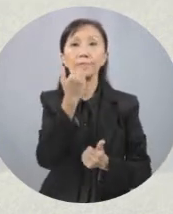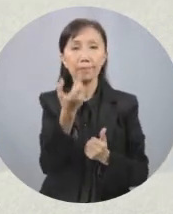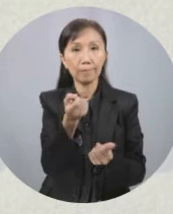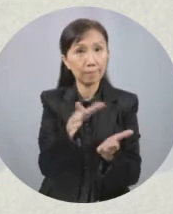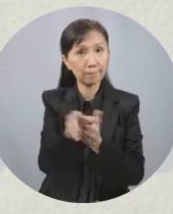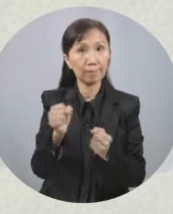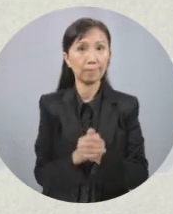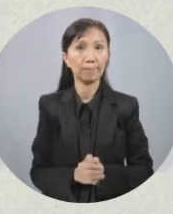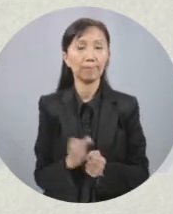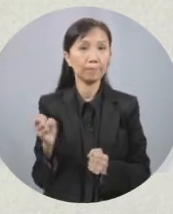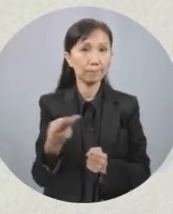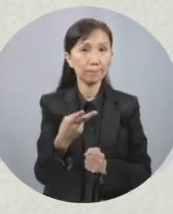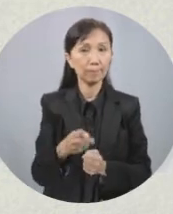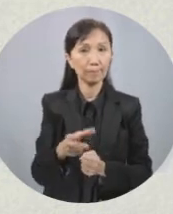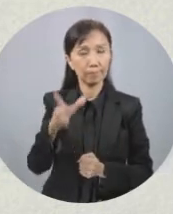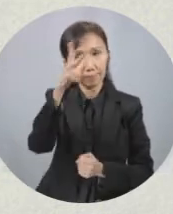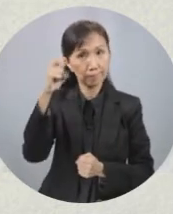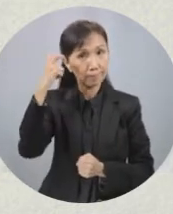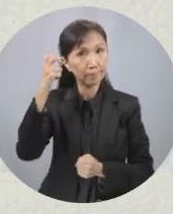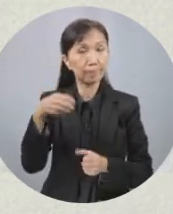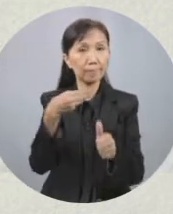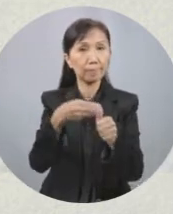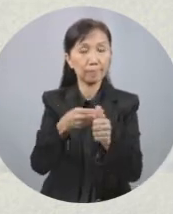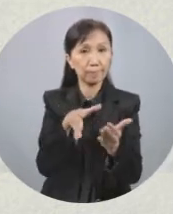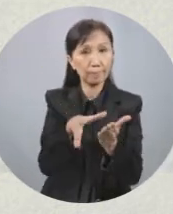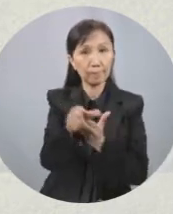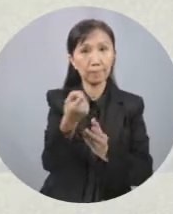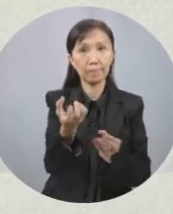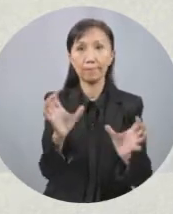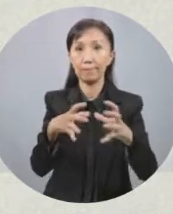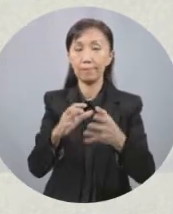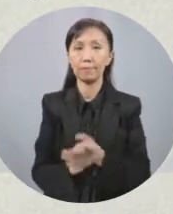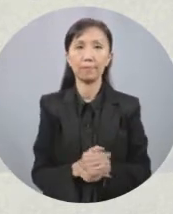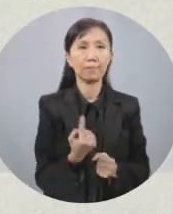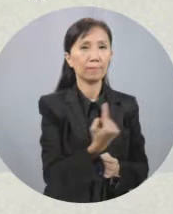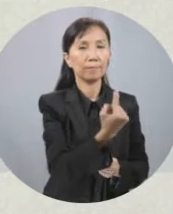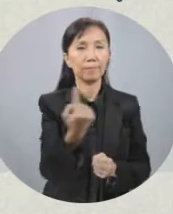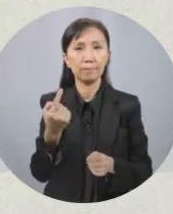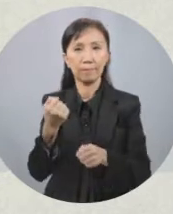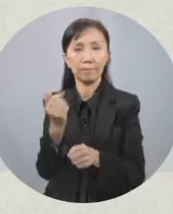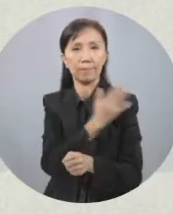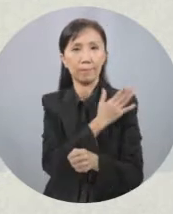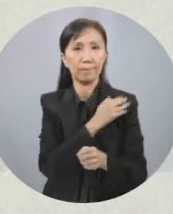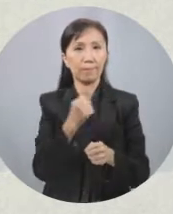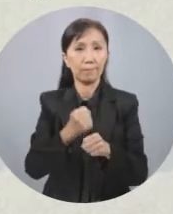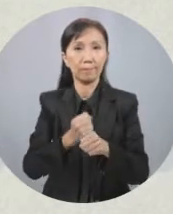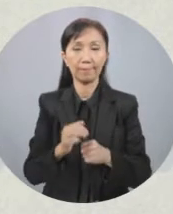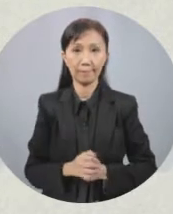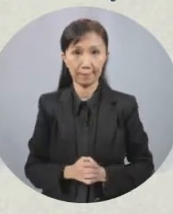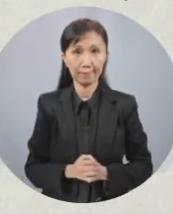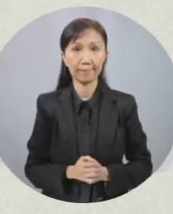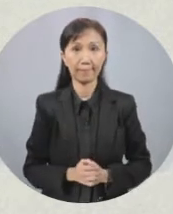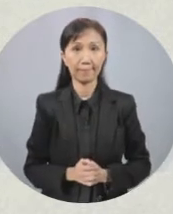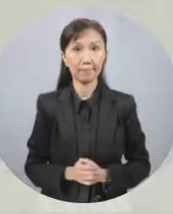and Publicity Committee, the Legal and Complaints Committee, and the Policy Research and Training Committee, each responsible for its work in